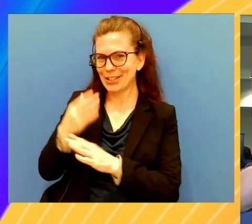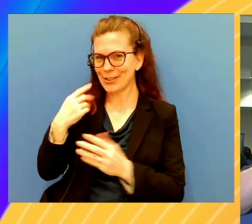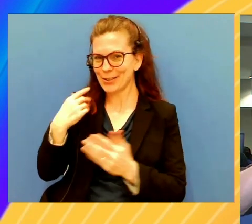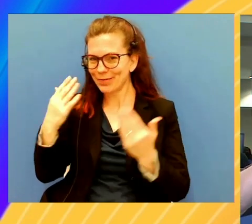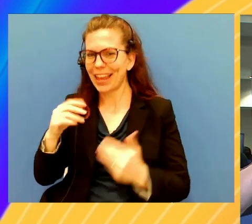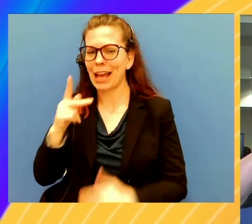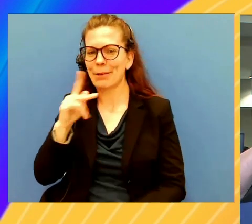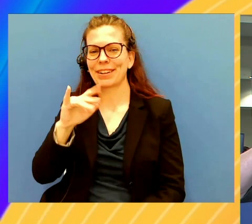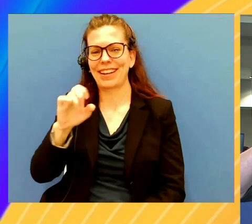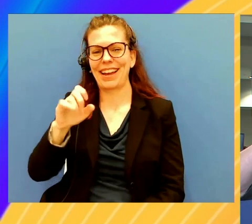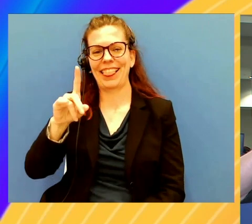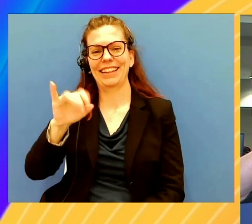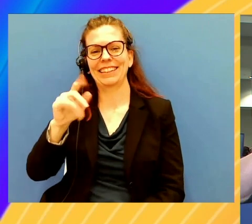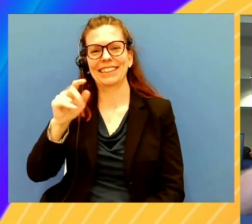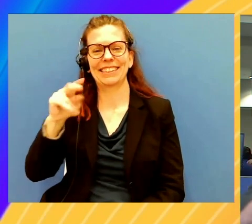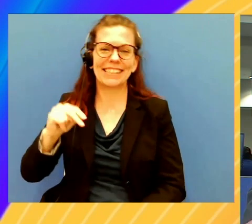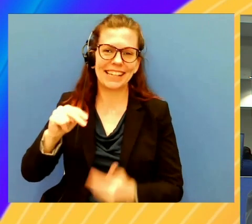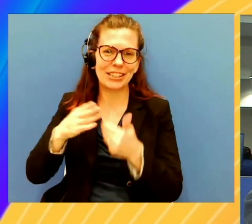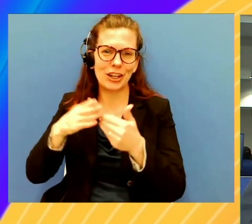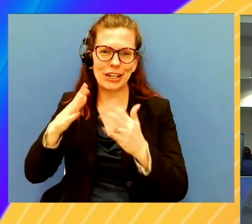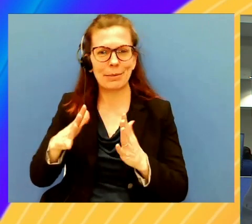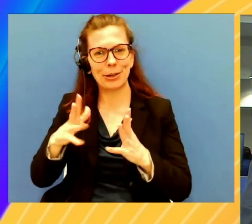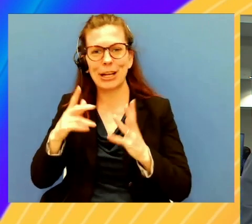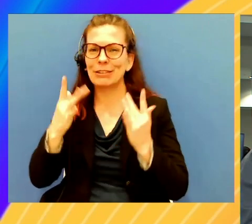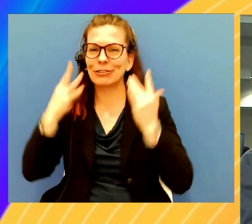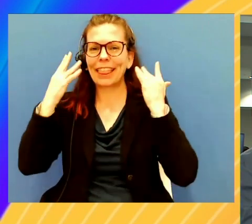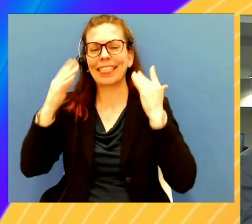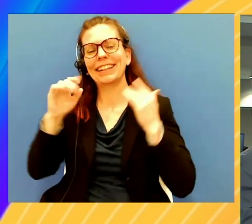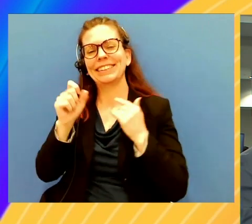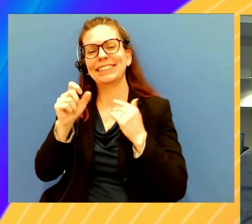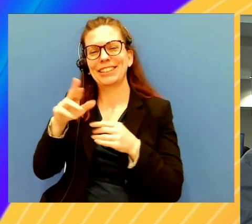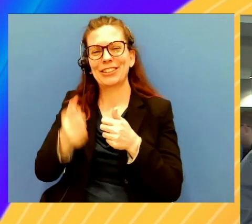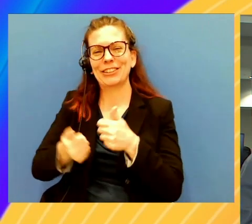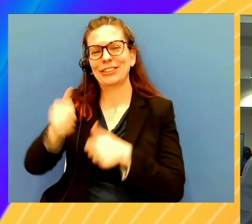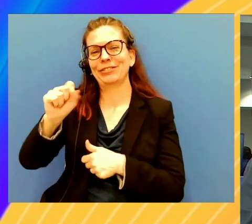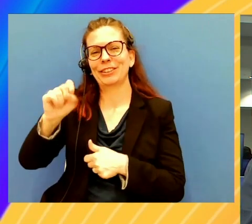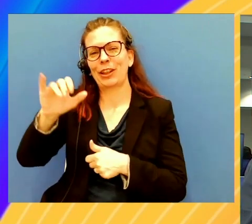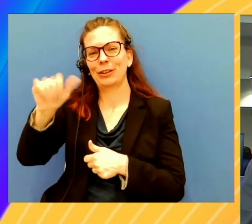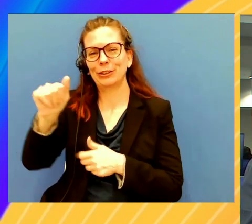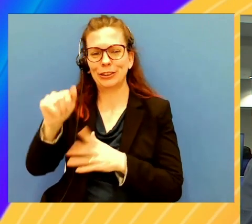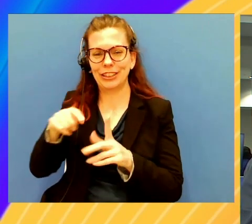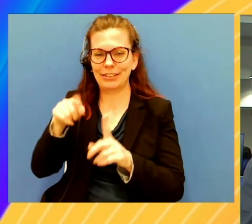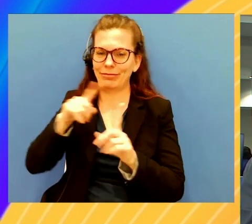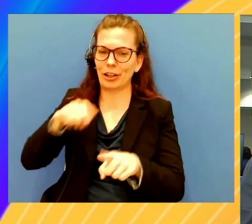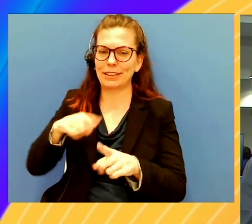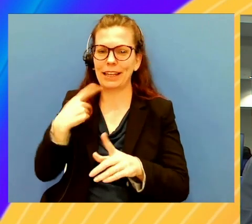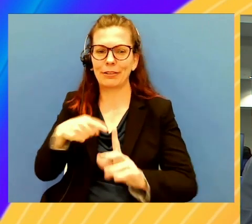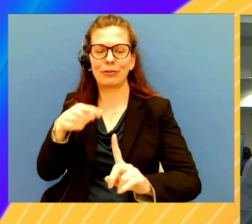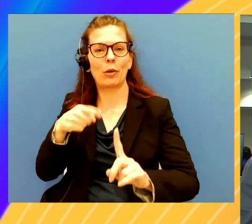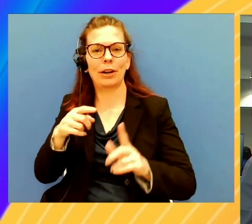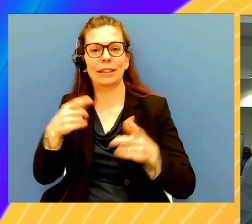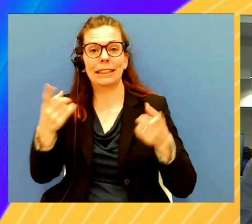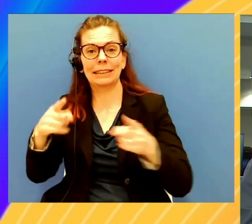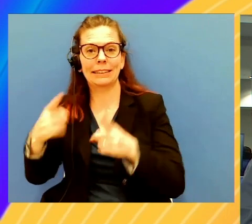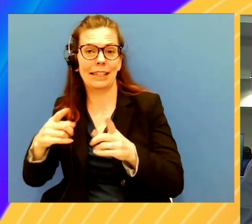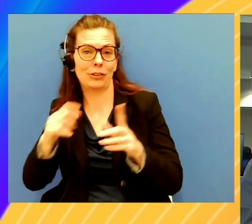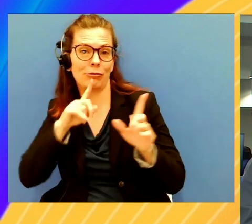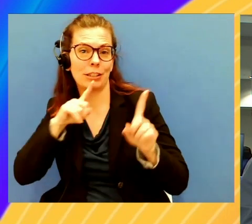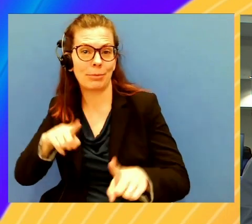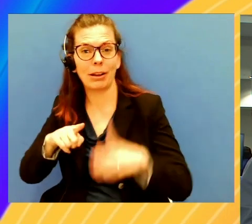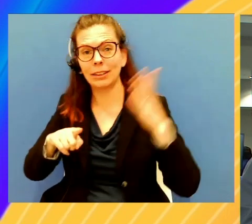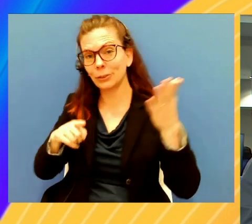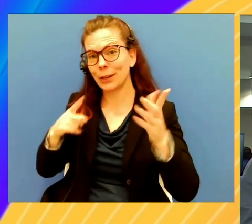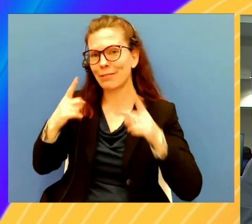Kyle Dickinson, your neighborhood-friendly senior security solution architect with a focus on threat detection and incident response. ASL interpreter, legendary over